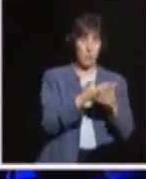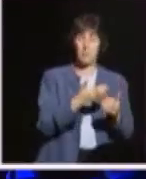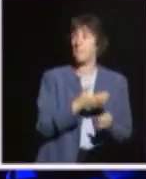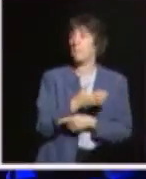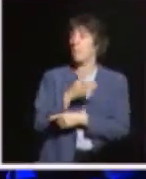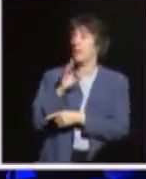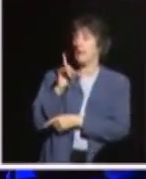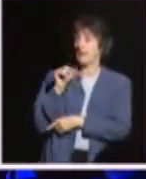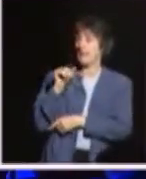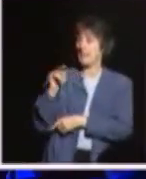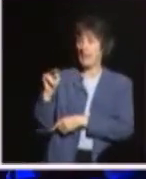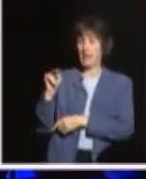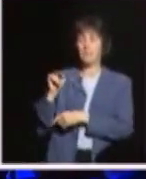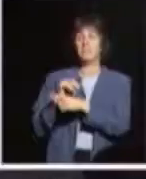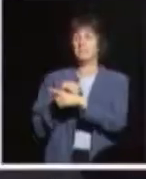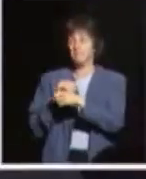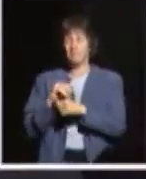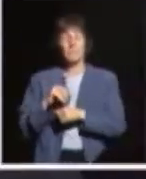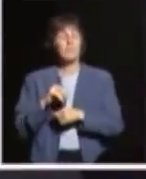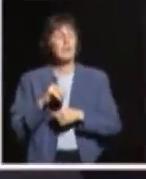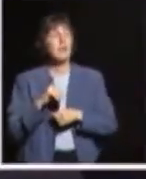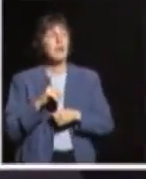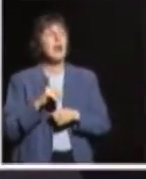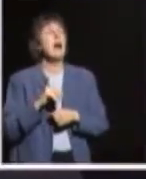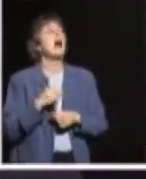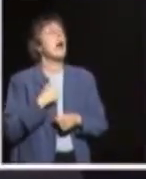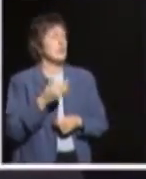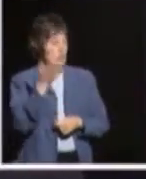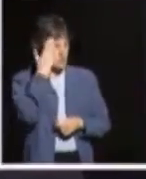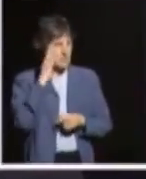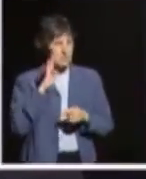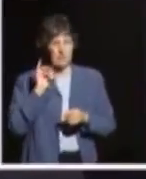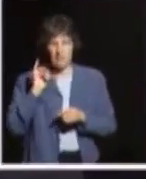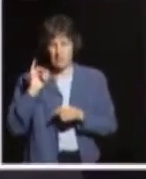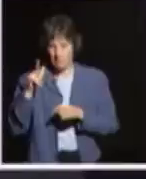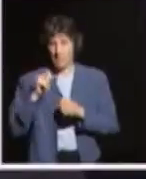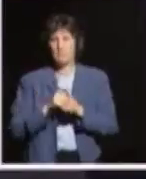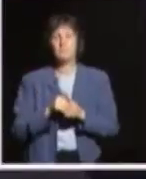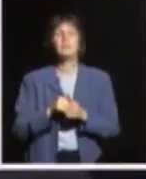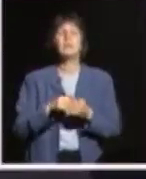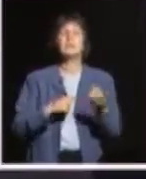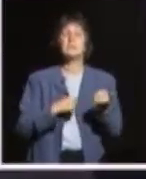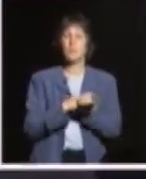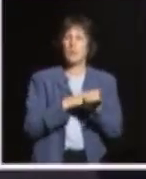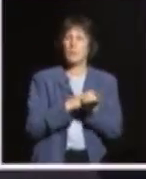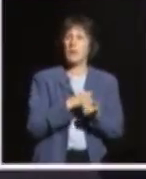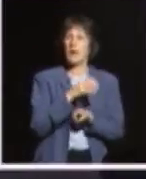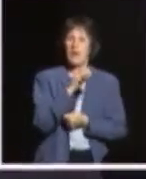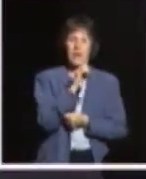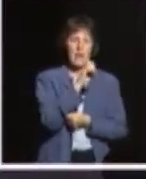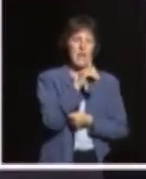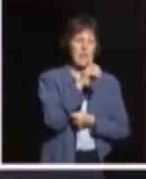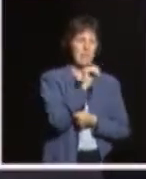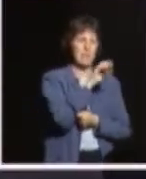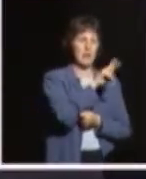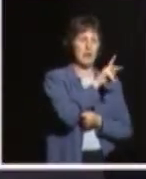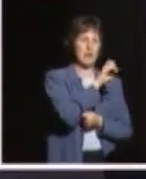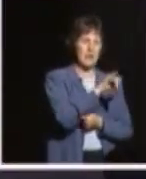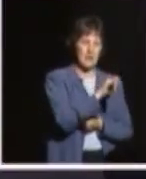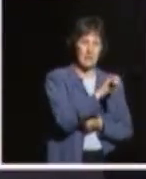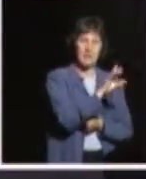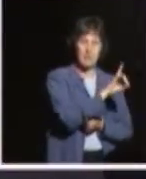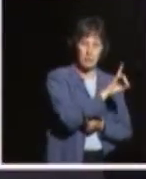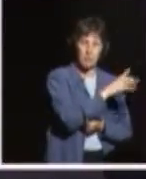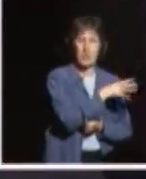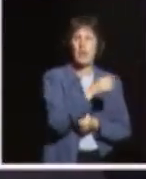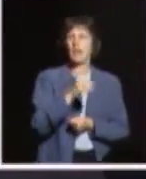legislation. It is a bipartisan bill sponsored by Ed Markey of Massachusetts and Heather Wilson, a Republican from New